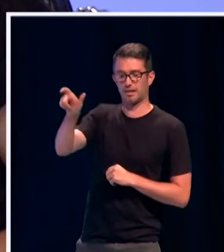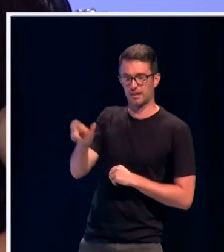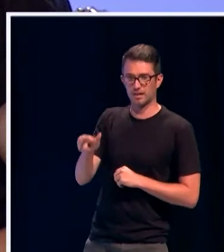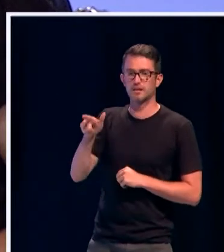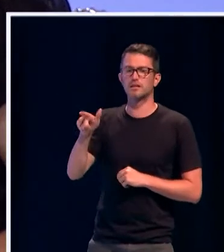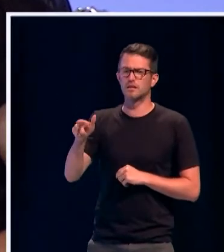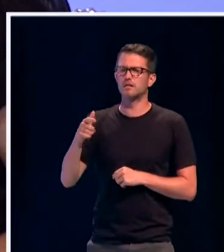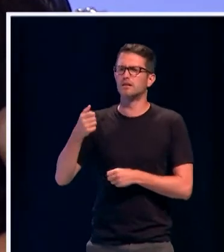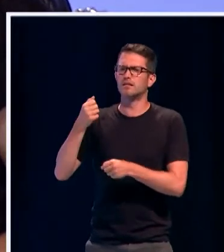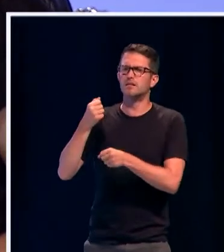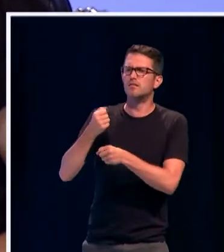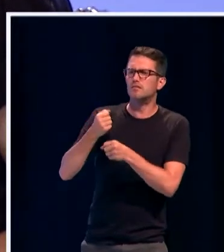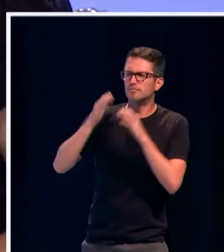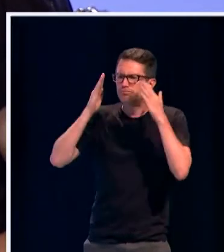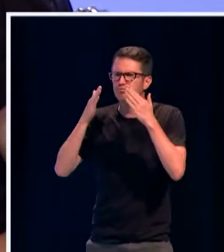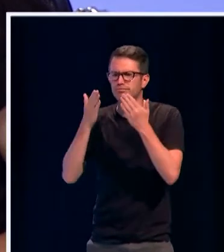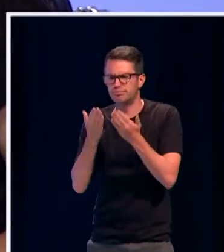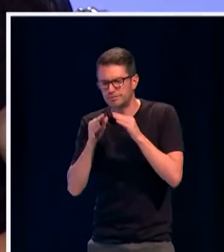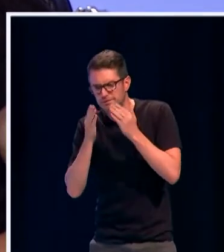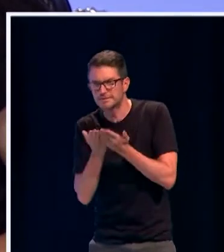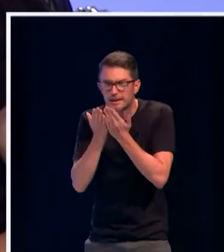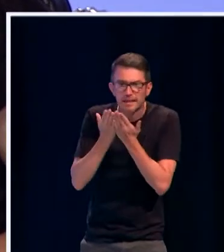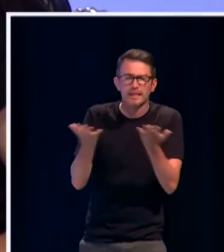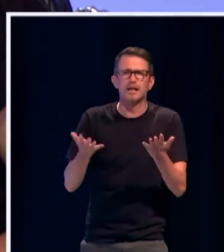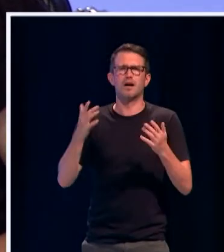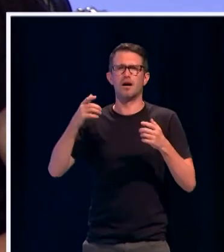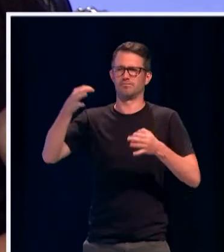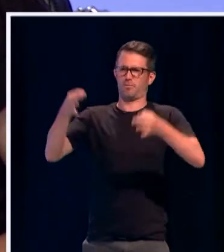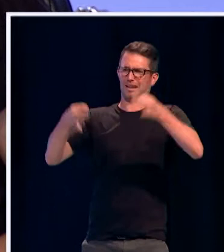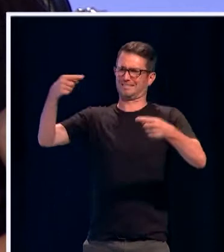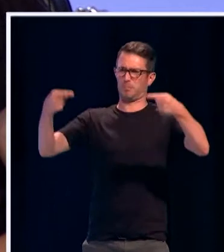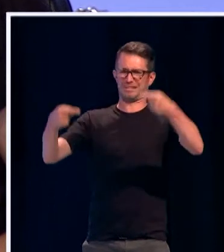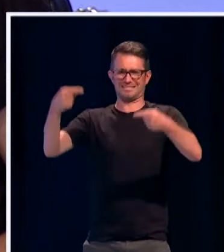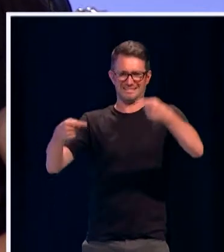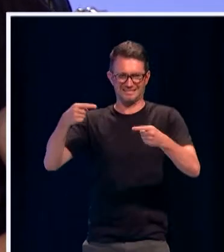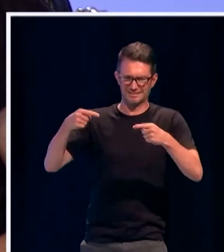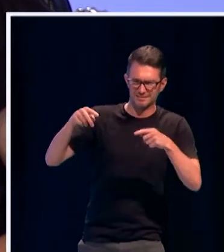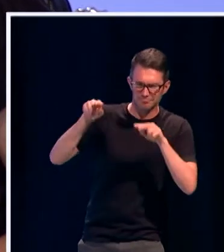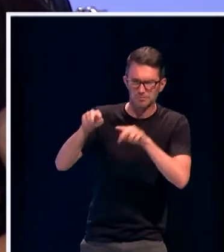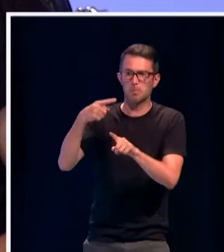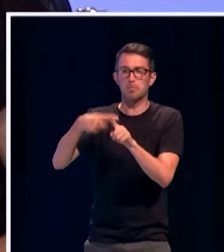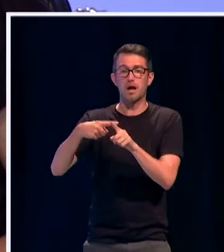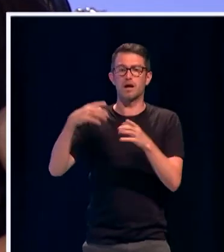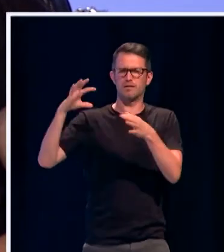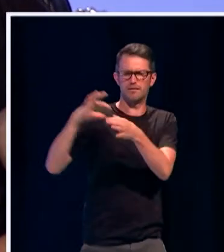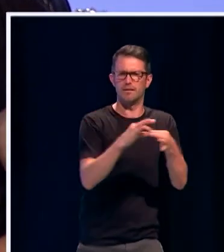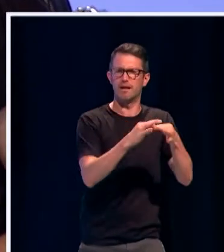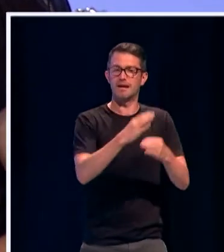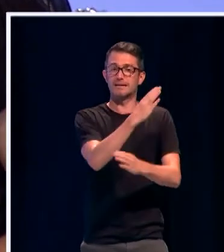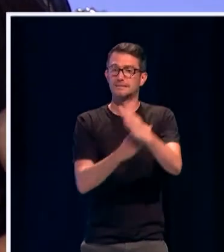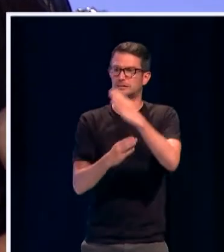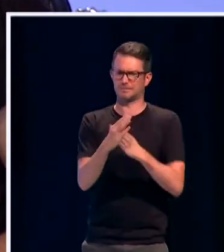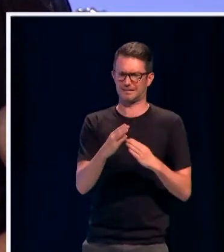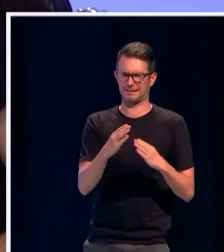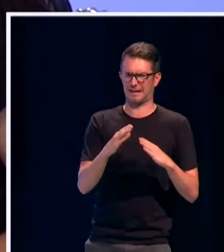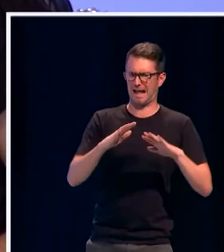Niger. He is a specialist of disability inclusion in humanitarian aid and an advisor to the NGO